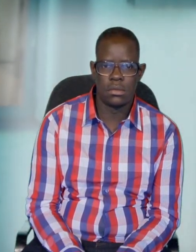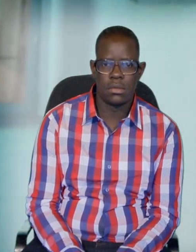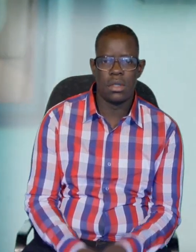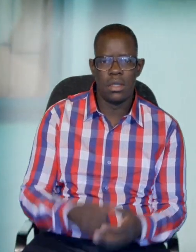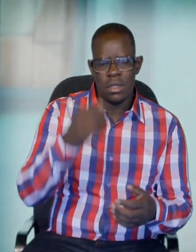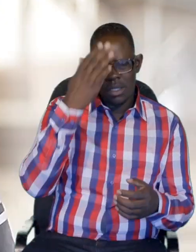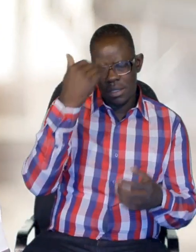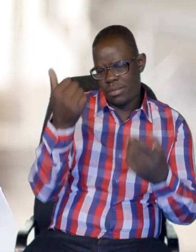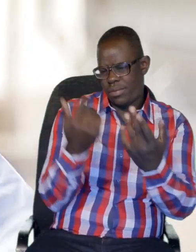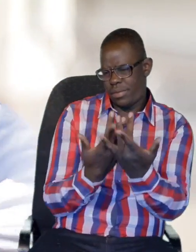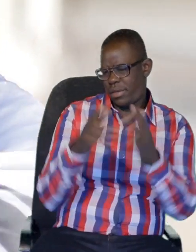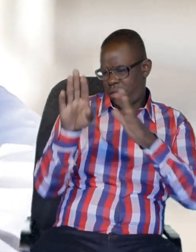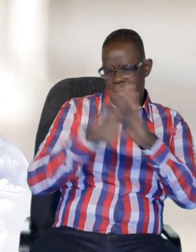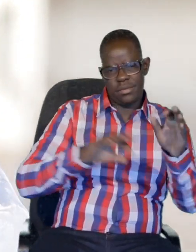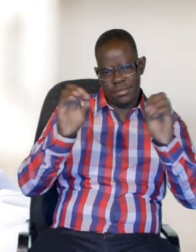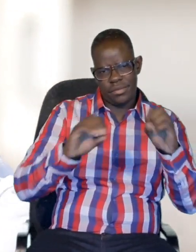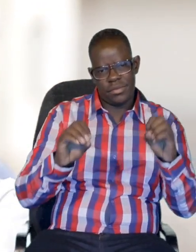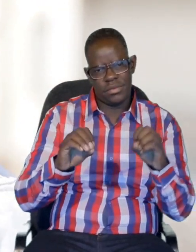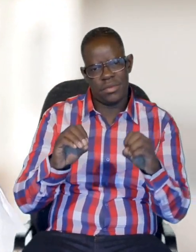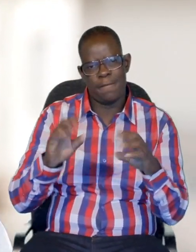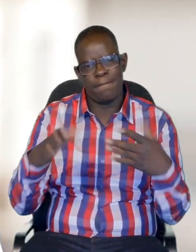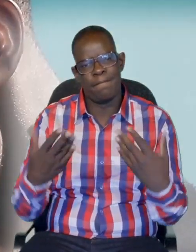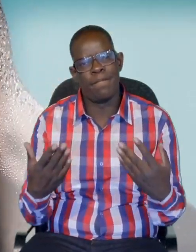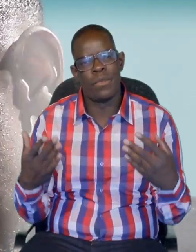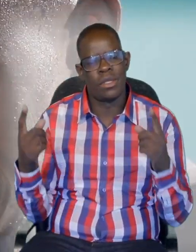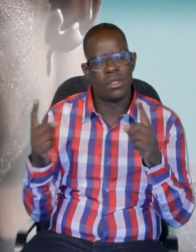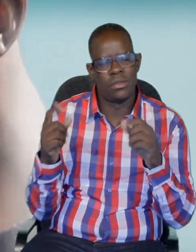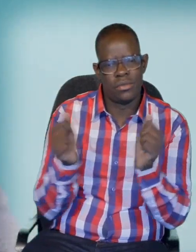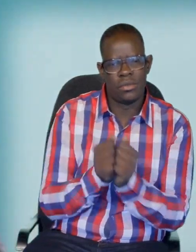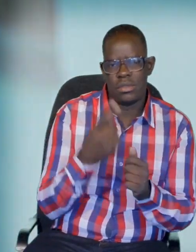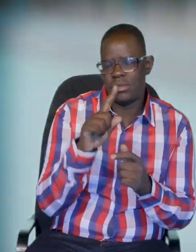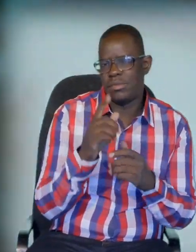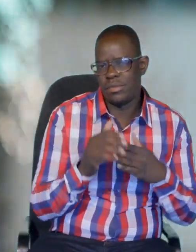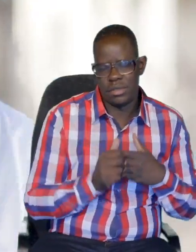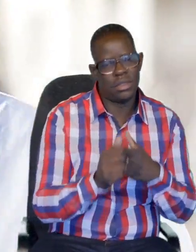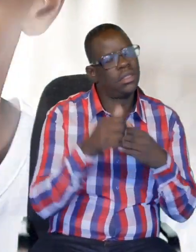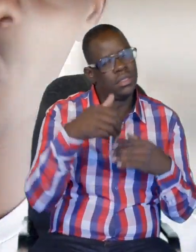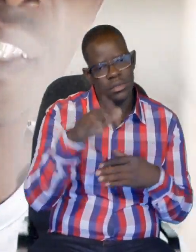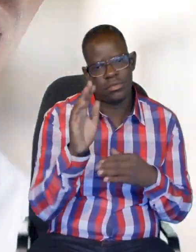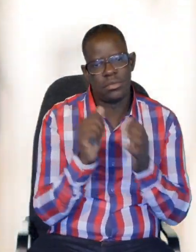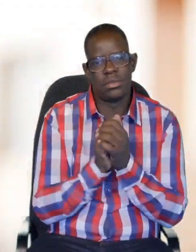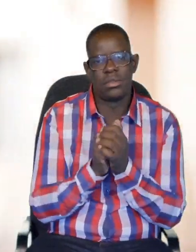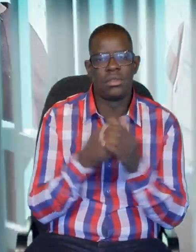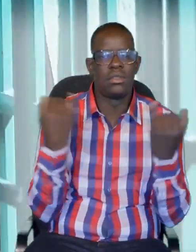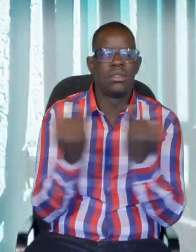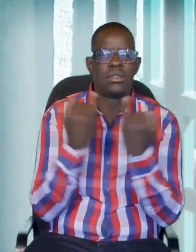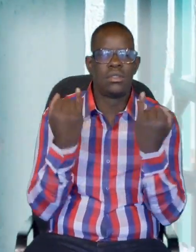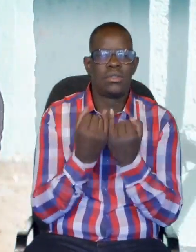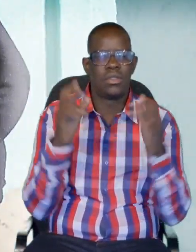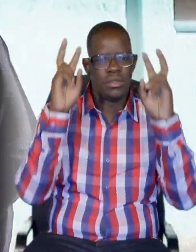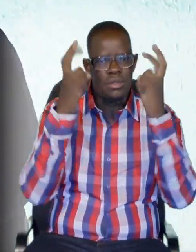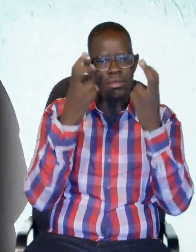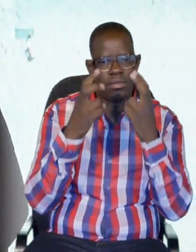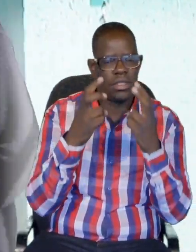Oh, I wasn't expecting you, bruh. No, I thought I'd come by and see whether you're ready so we could leave together. I'm ready, let's go. I'm so excited about today's topic. I